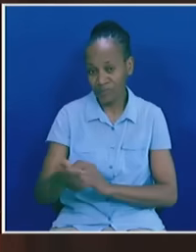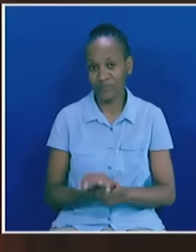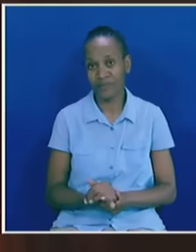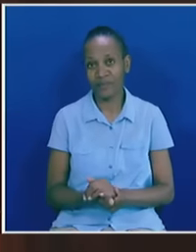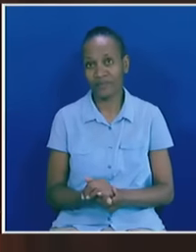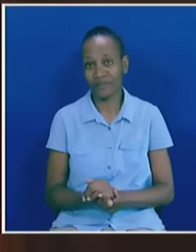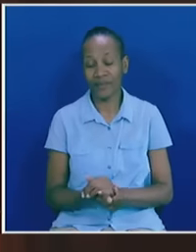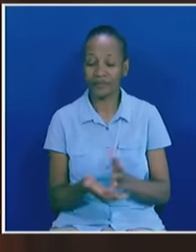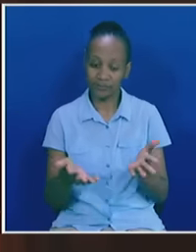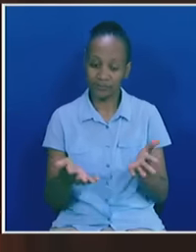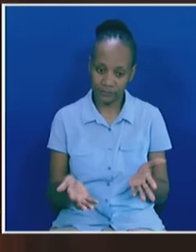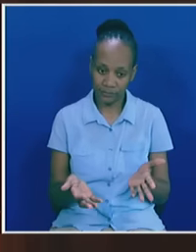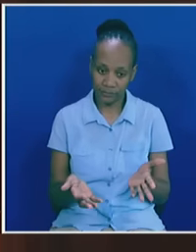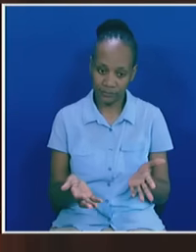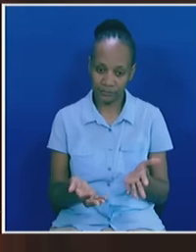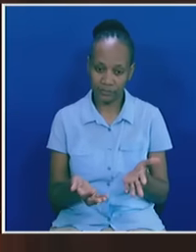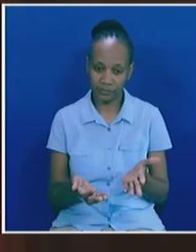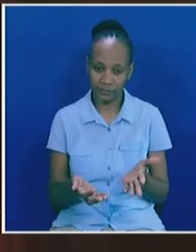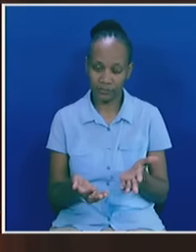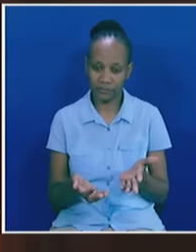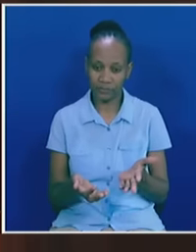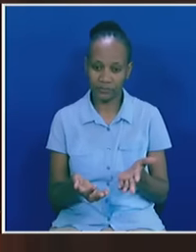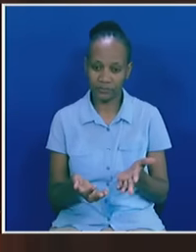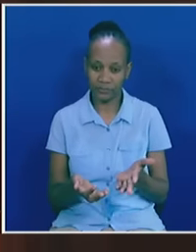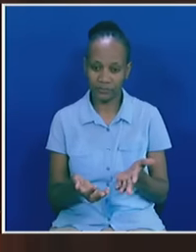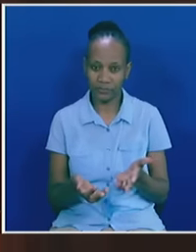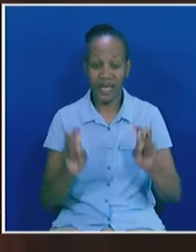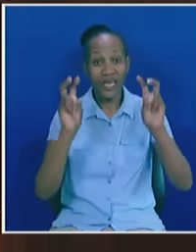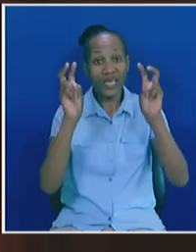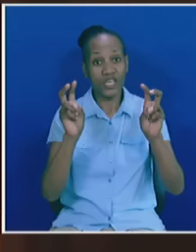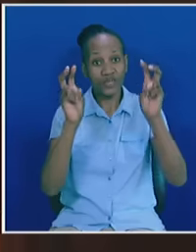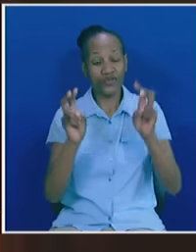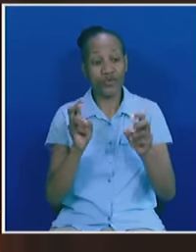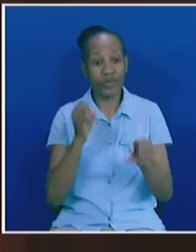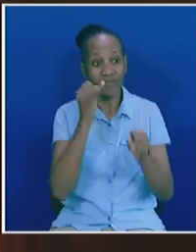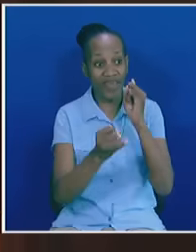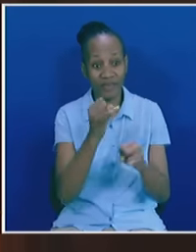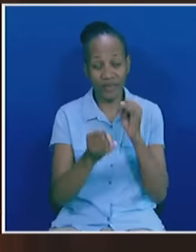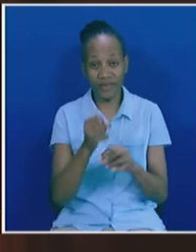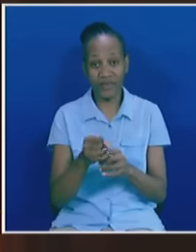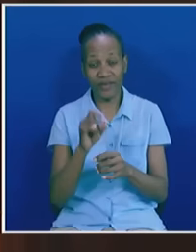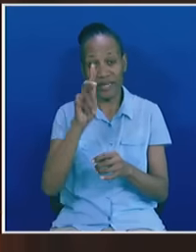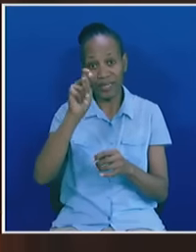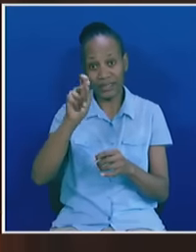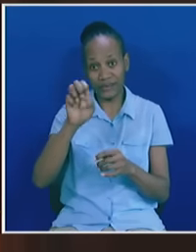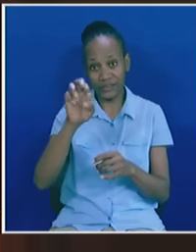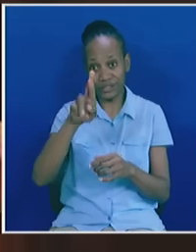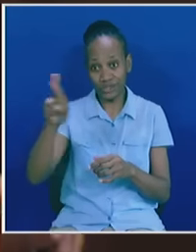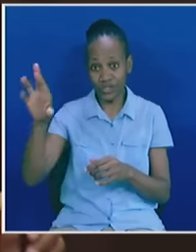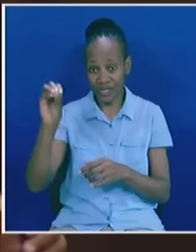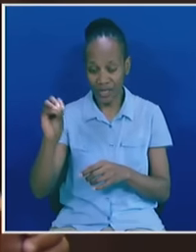The responsibility to deal with the question of the terror threats. Honorable Minister, your time is